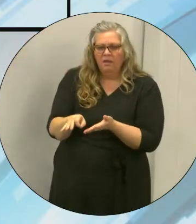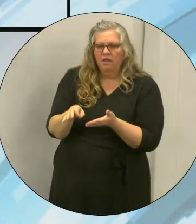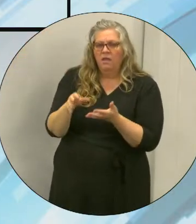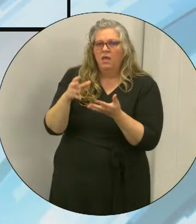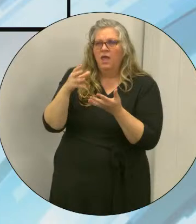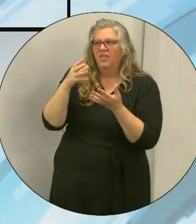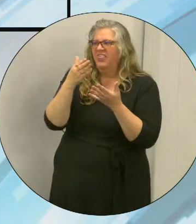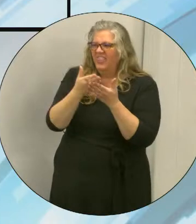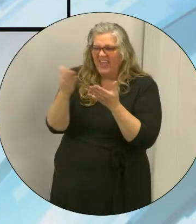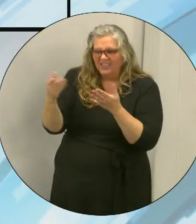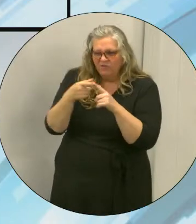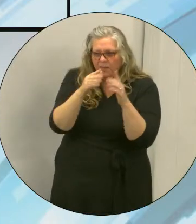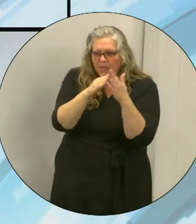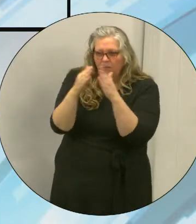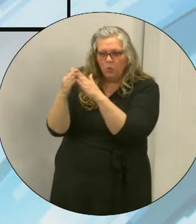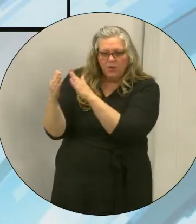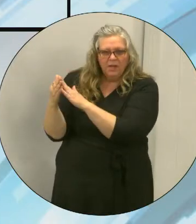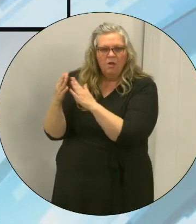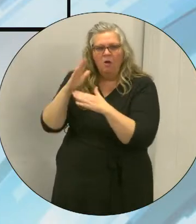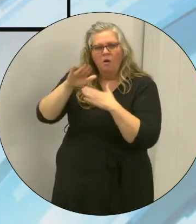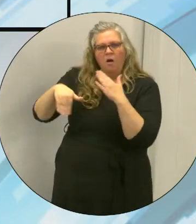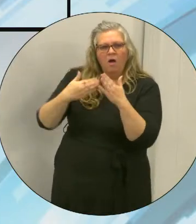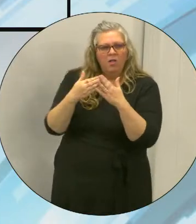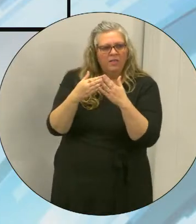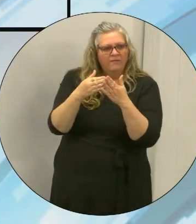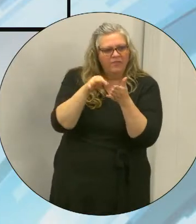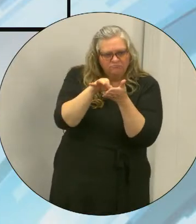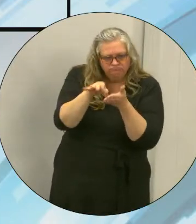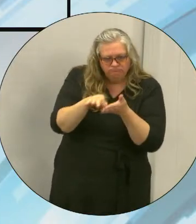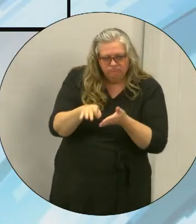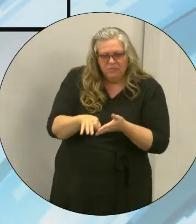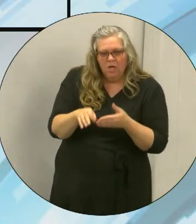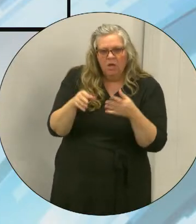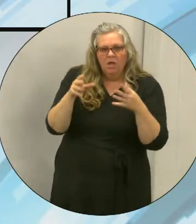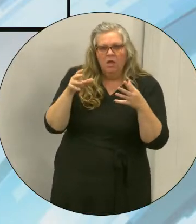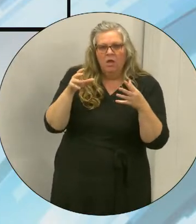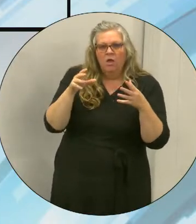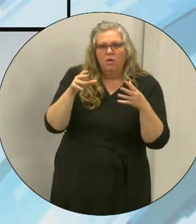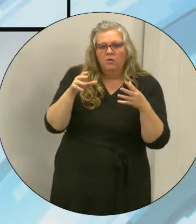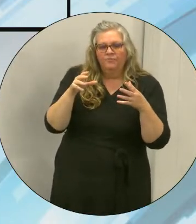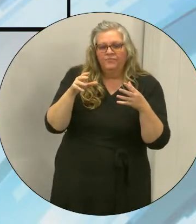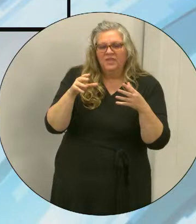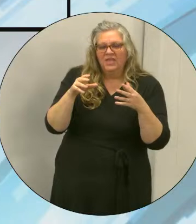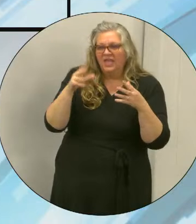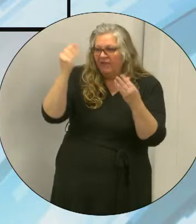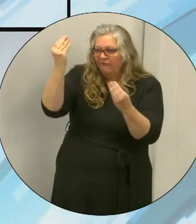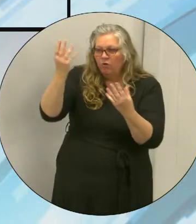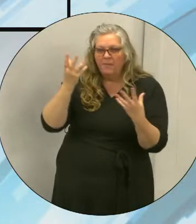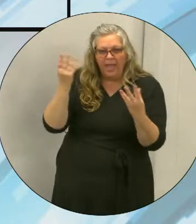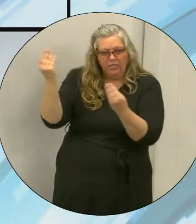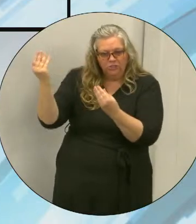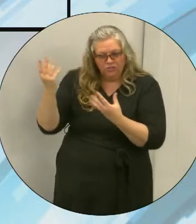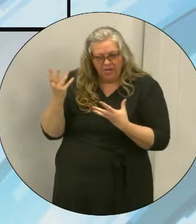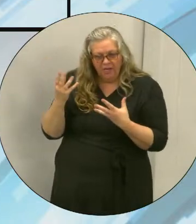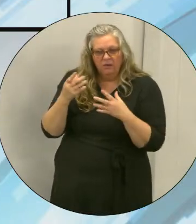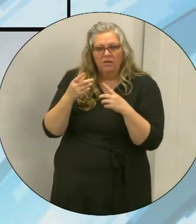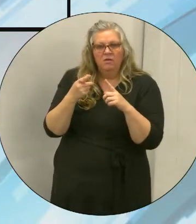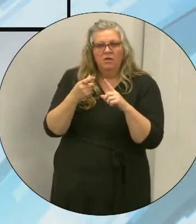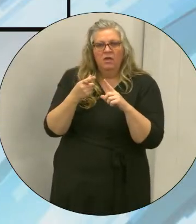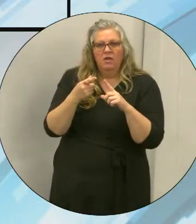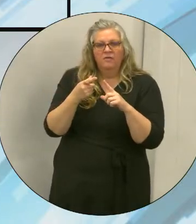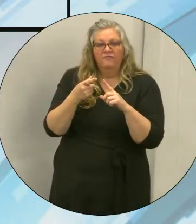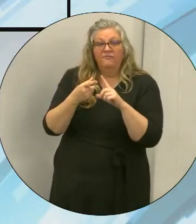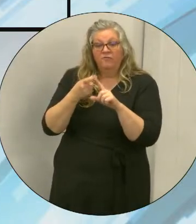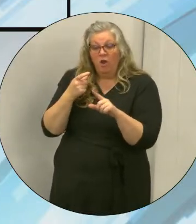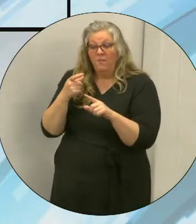our community, taking the qualitative information that we were able to get from what the candidates gave themselves.